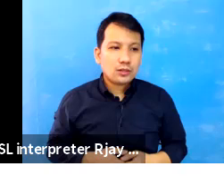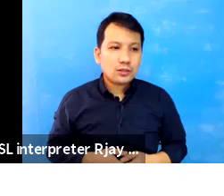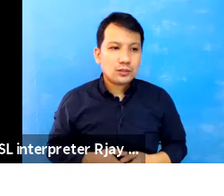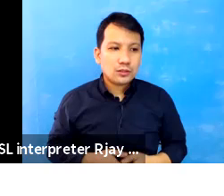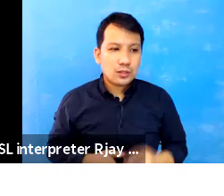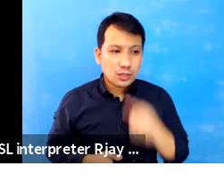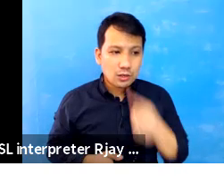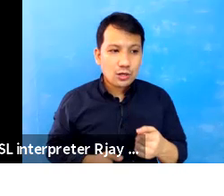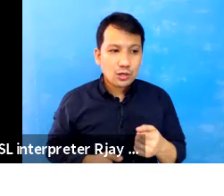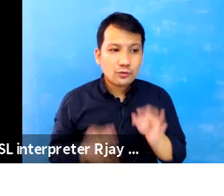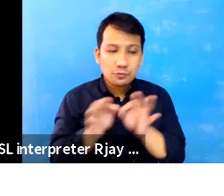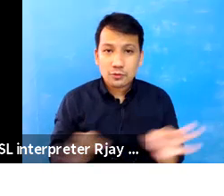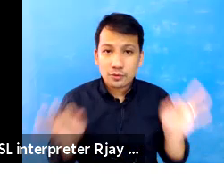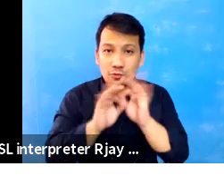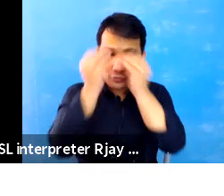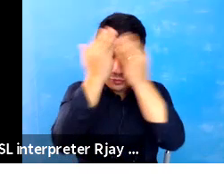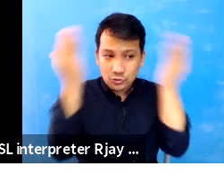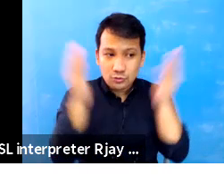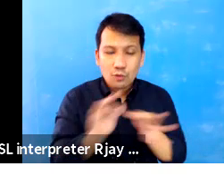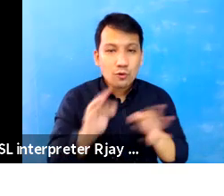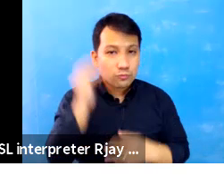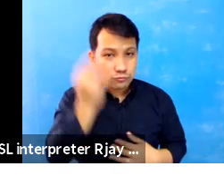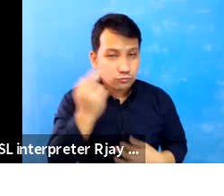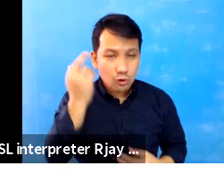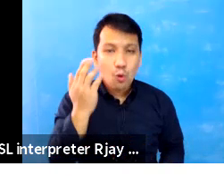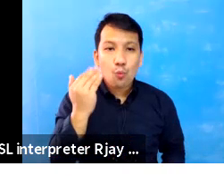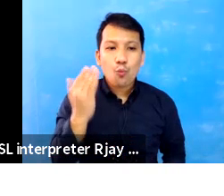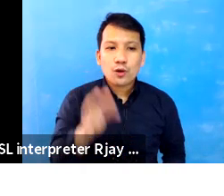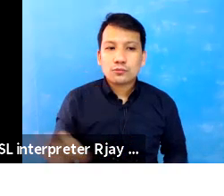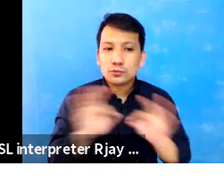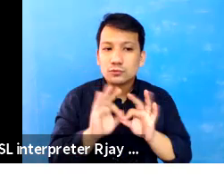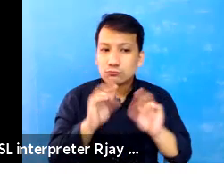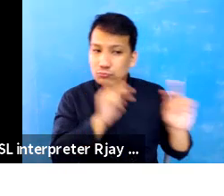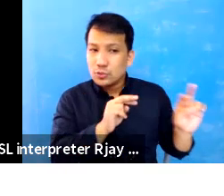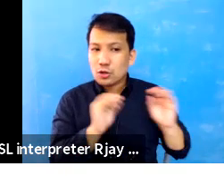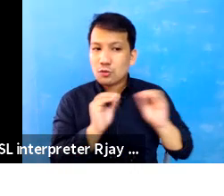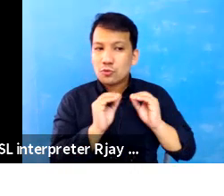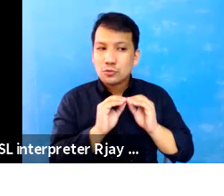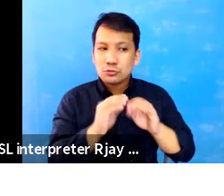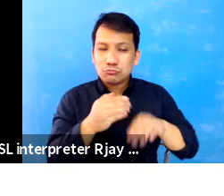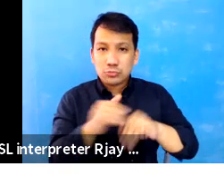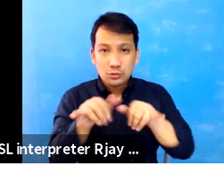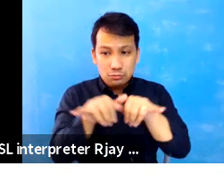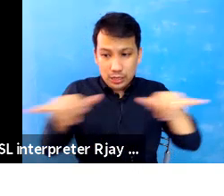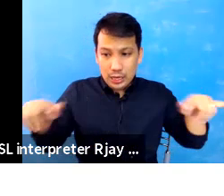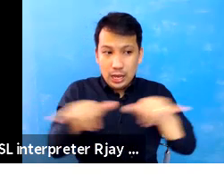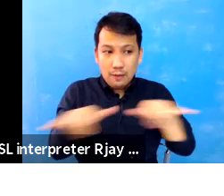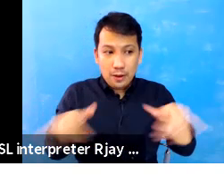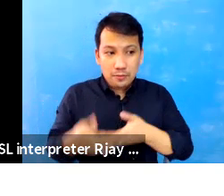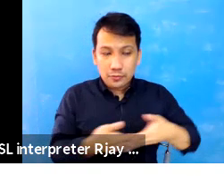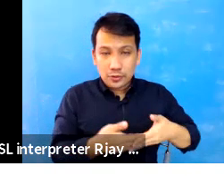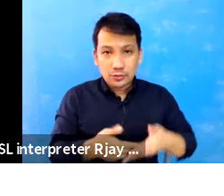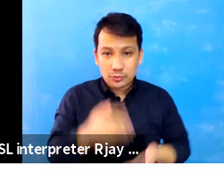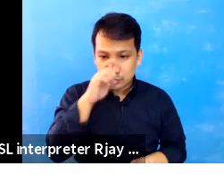essentially, this is an important thing. And that is the reason why we tend to look at length for babies who are below